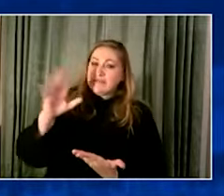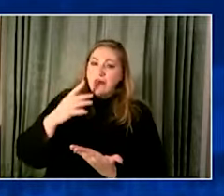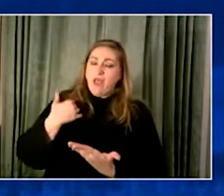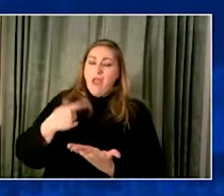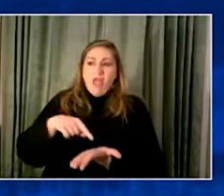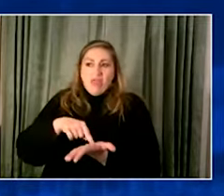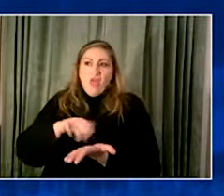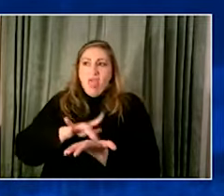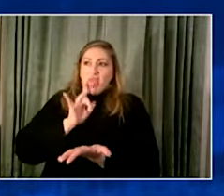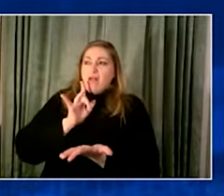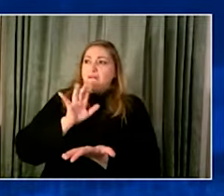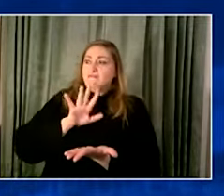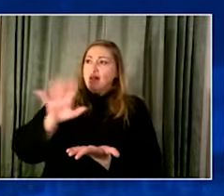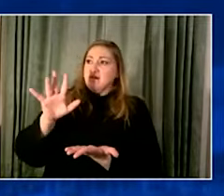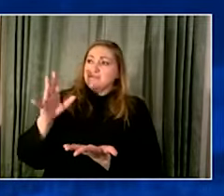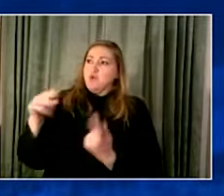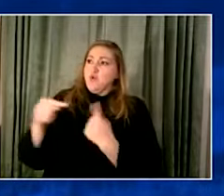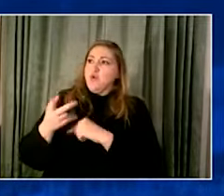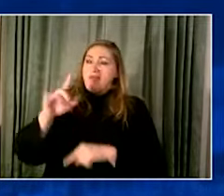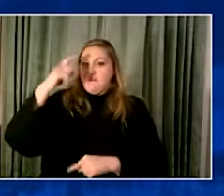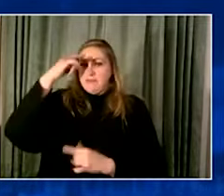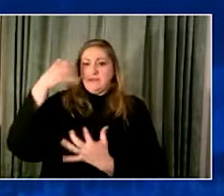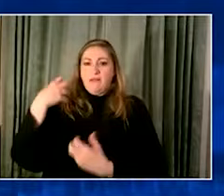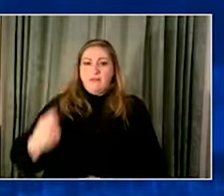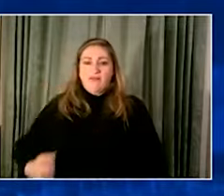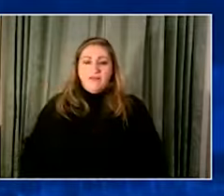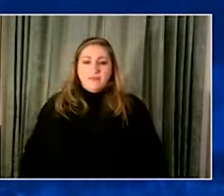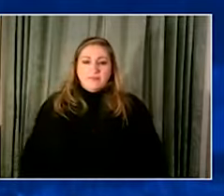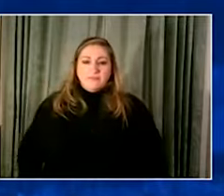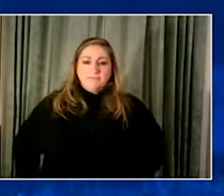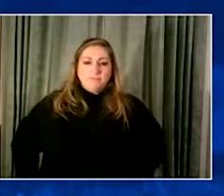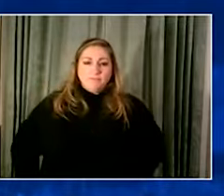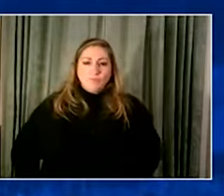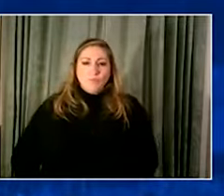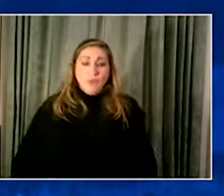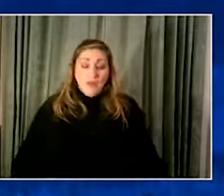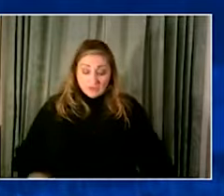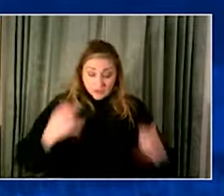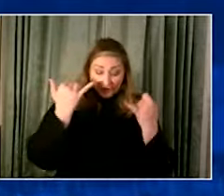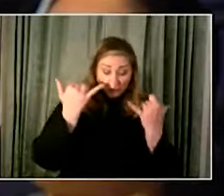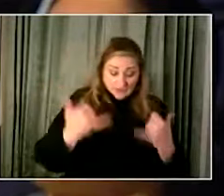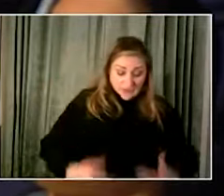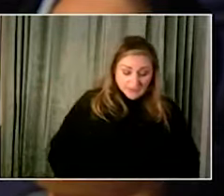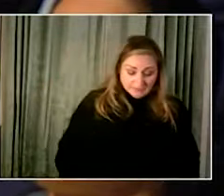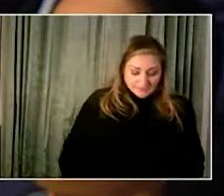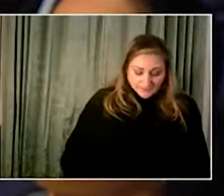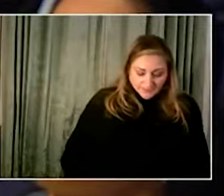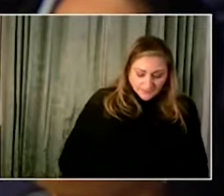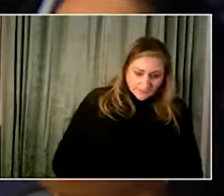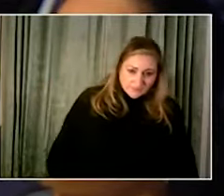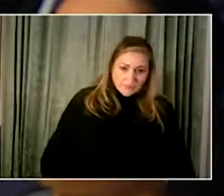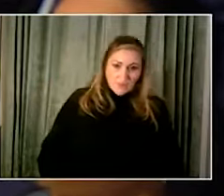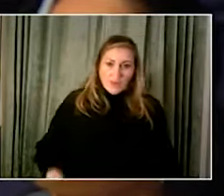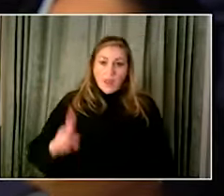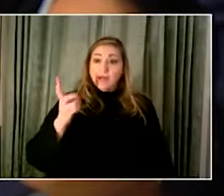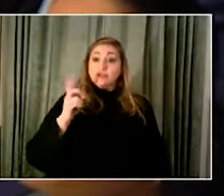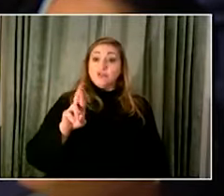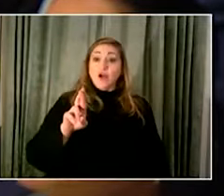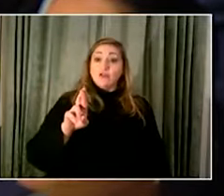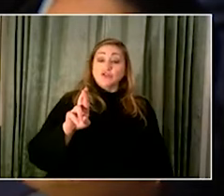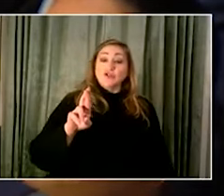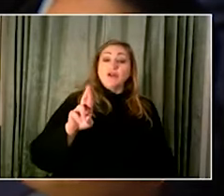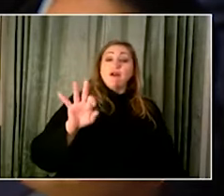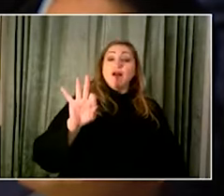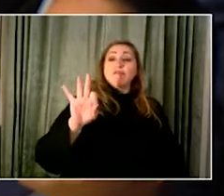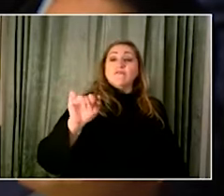health. That's why today, Dr. Fasan, Ashwin Fasan, is